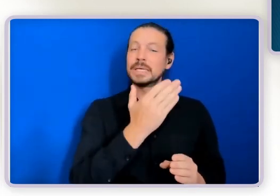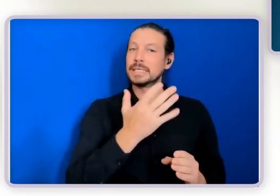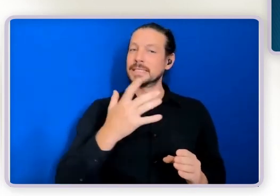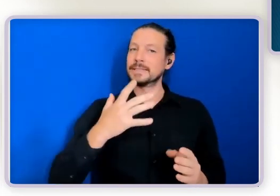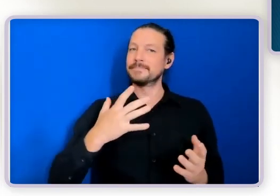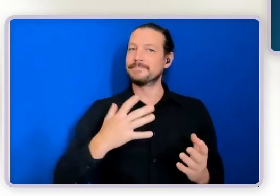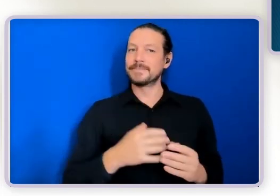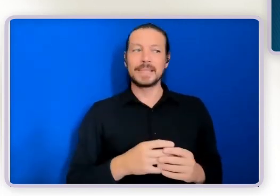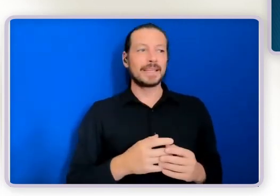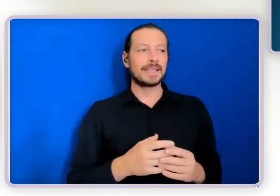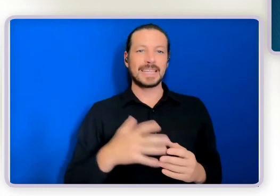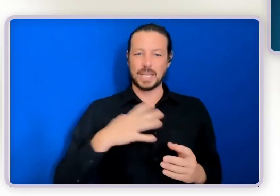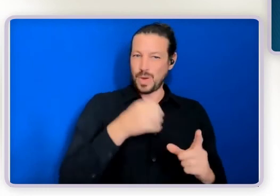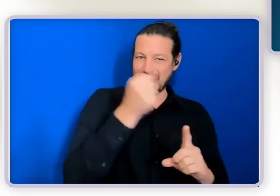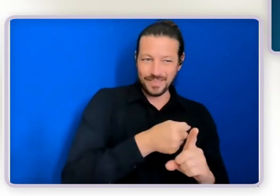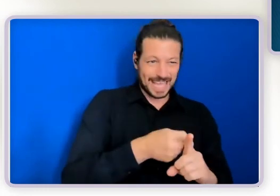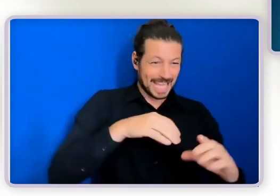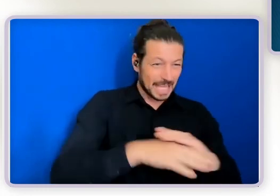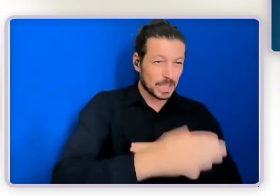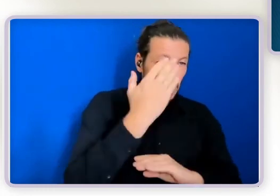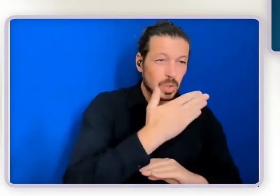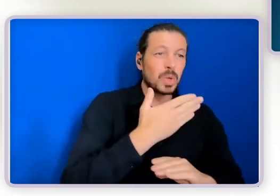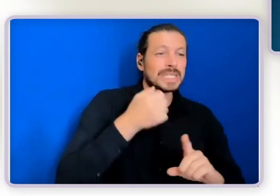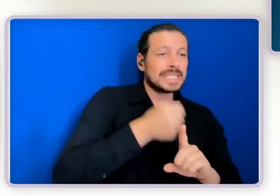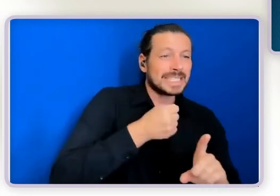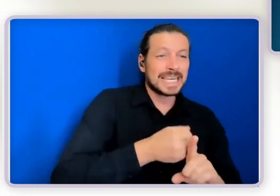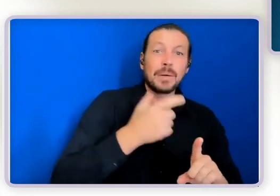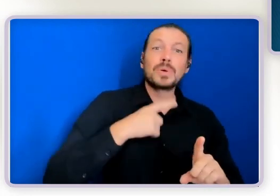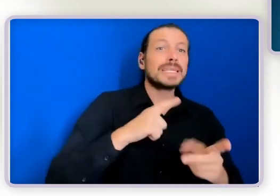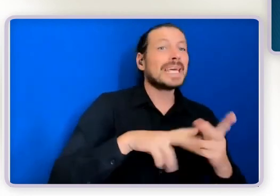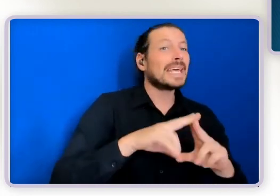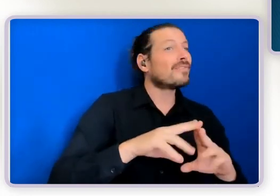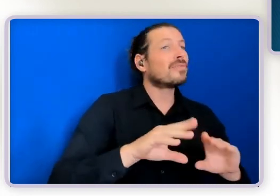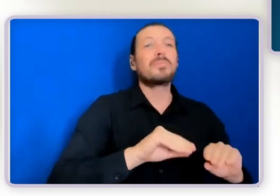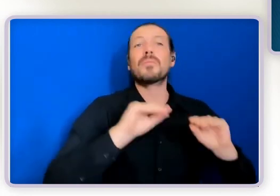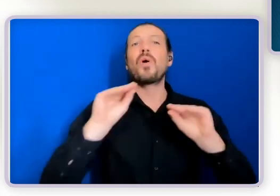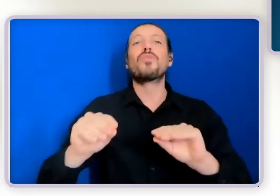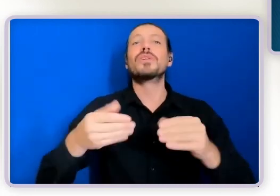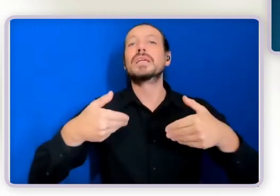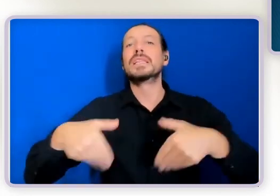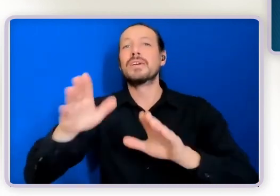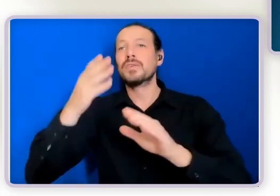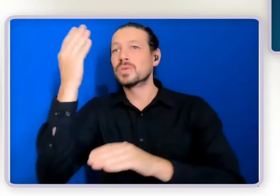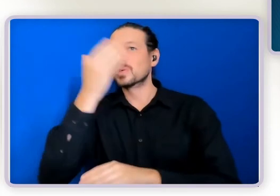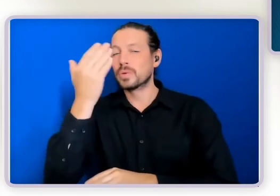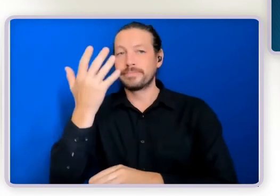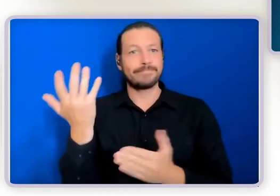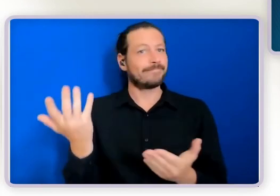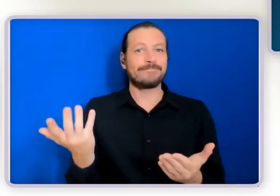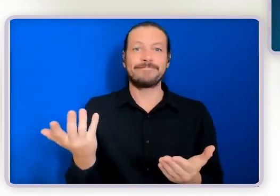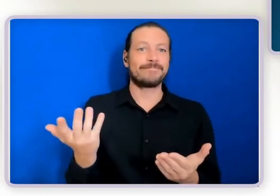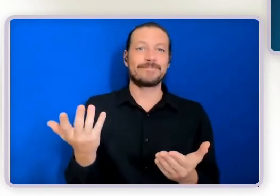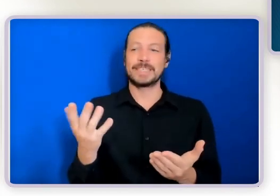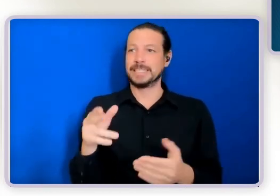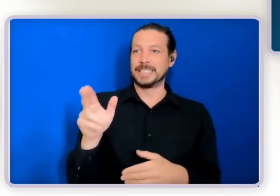left school, you're almost done for. Then you've established 12 years of behaviours of concern that nobody